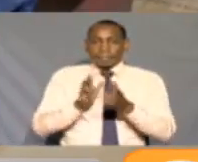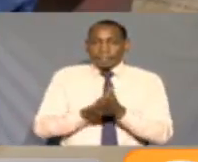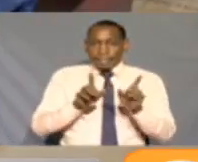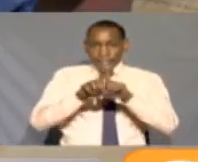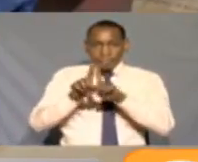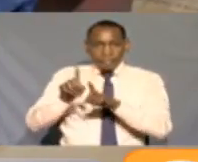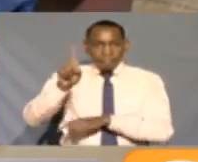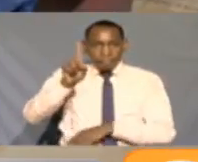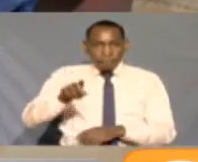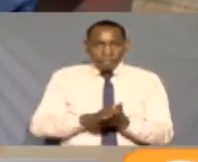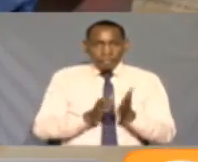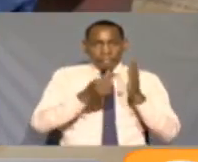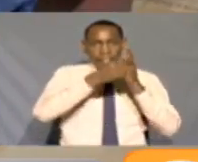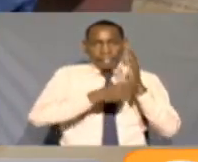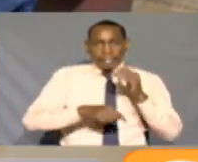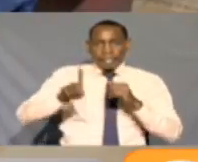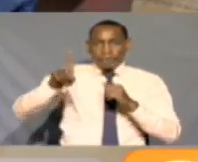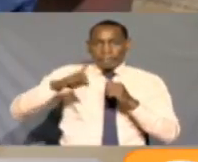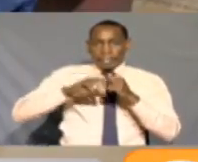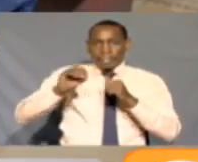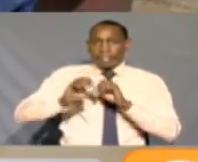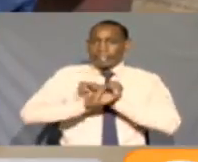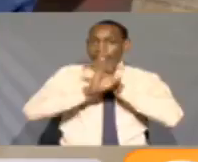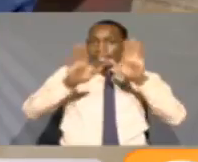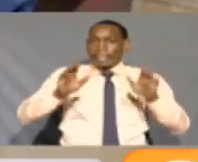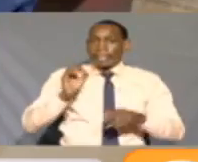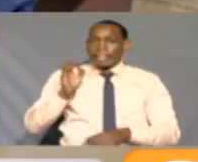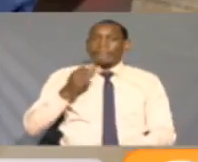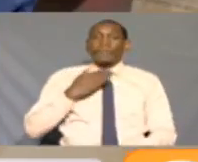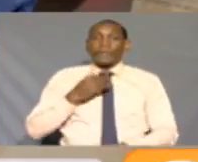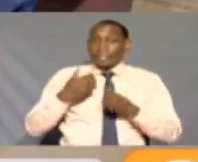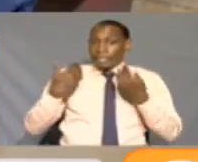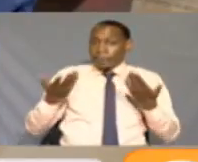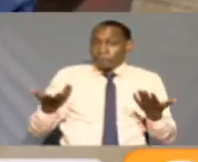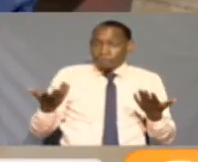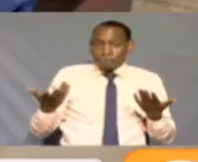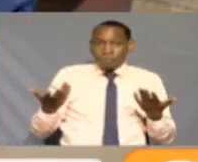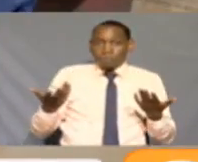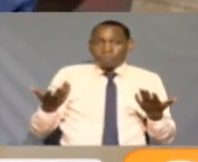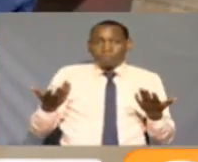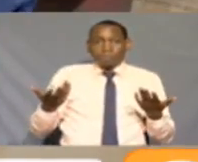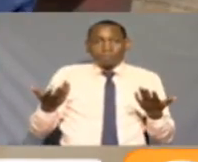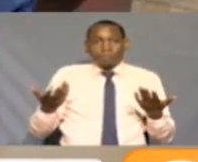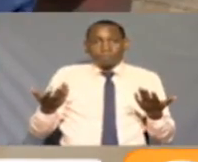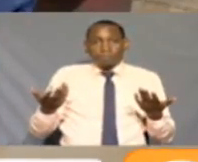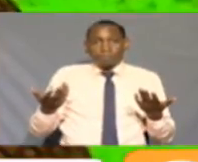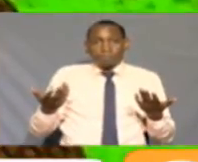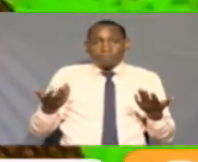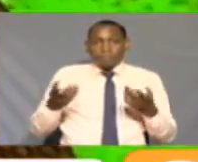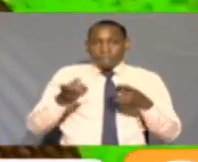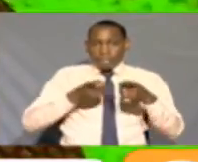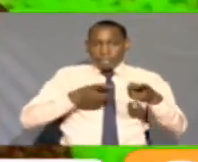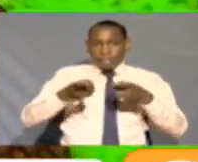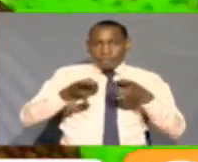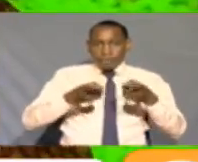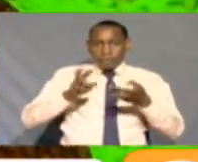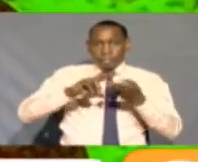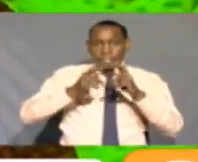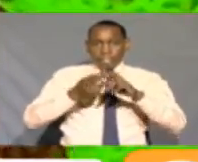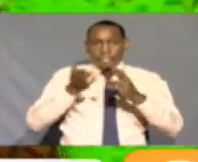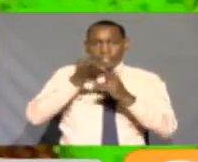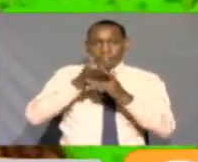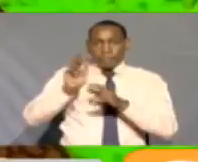that question. Article 150 is very clear. If you're looking for how to how to manage the relationship between